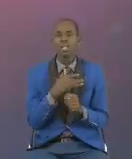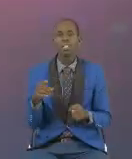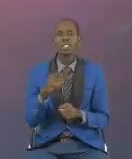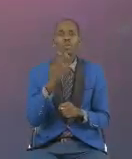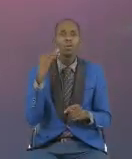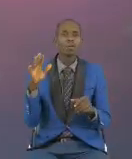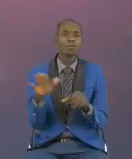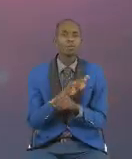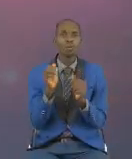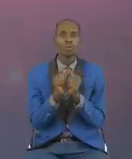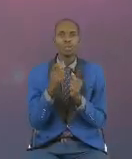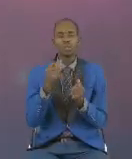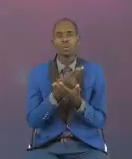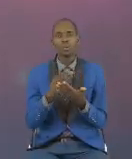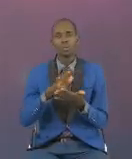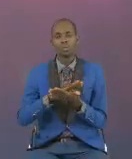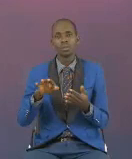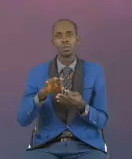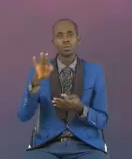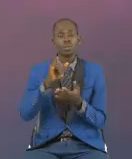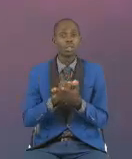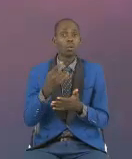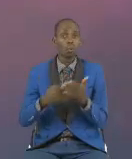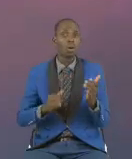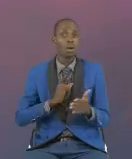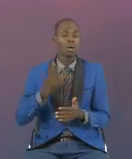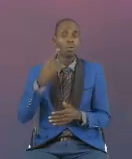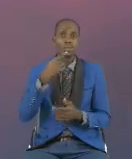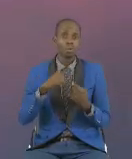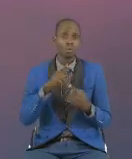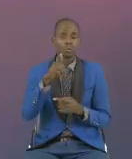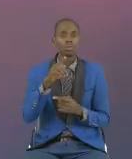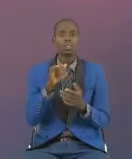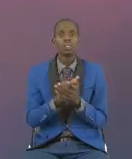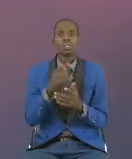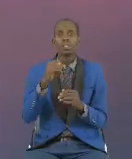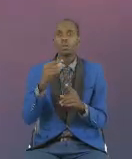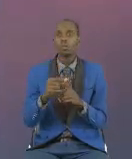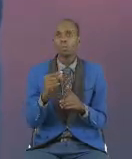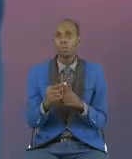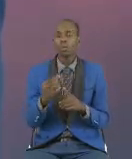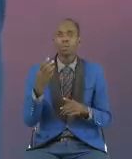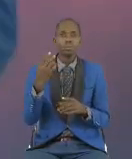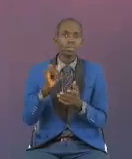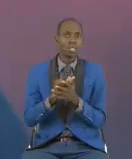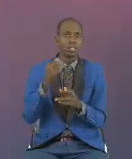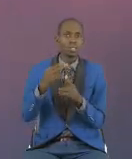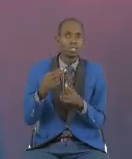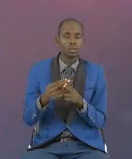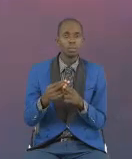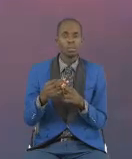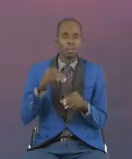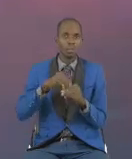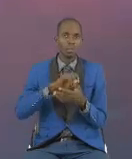Holy Ghost. That's what I was telling you. The word, verse 39. The name, verse 30, and